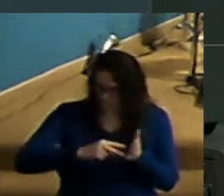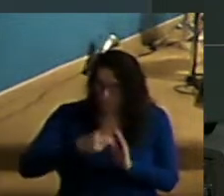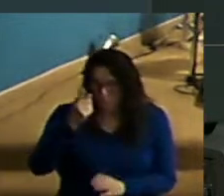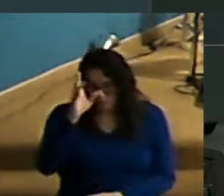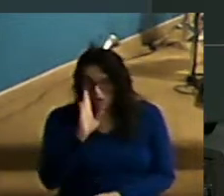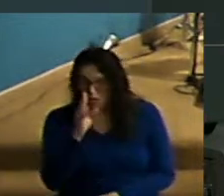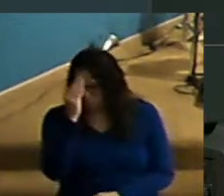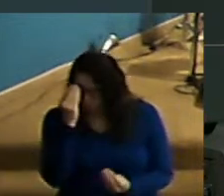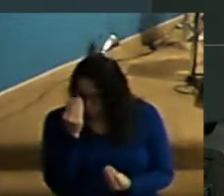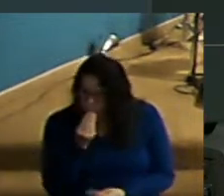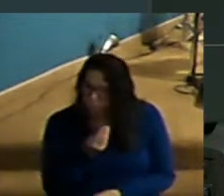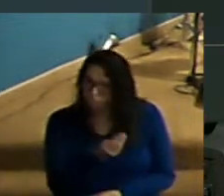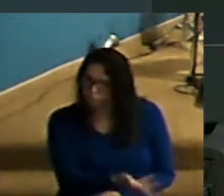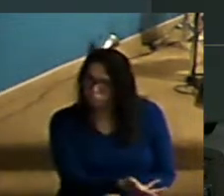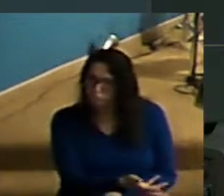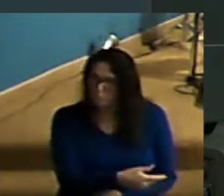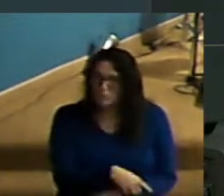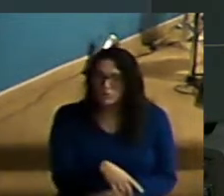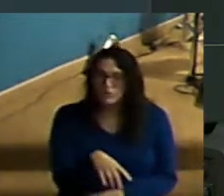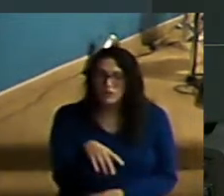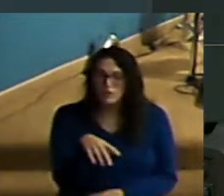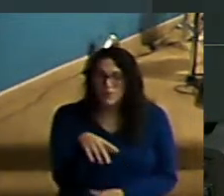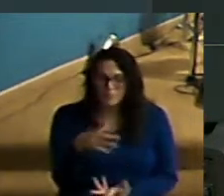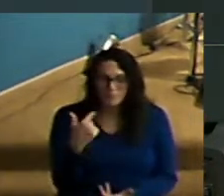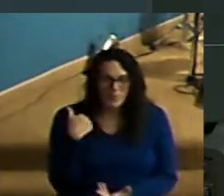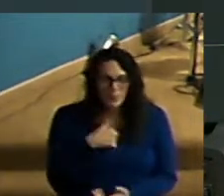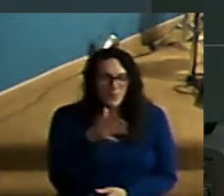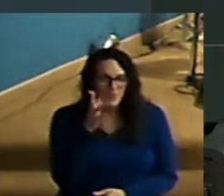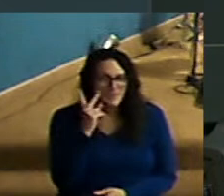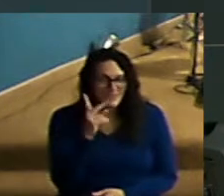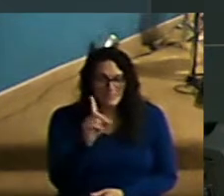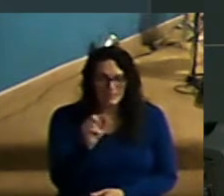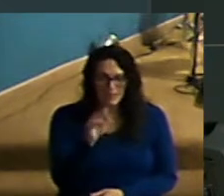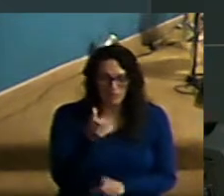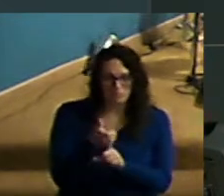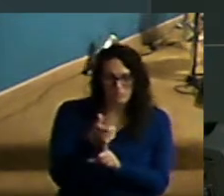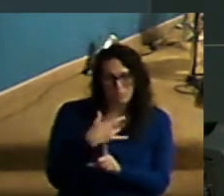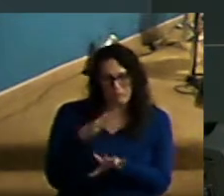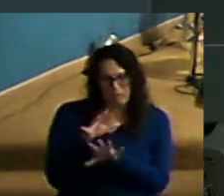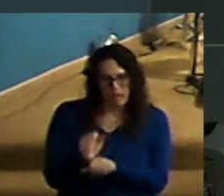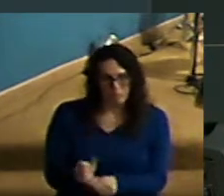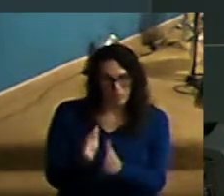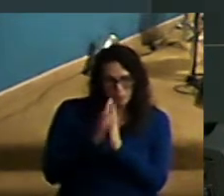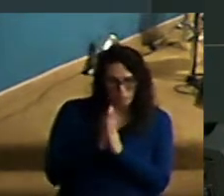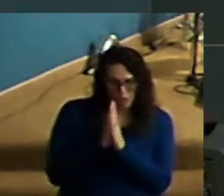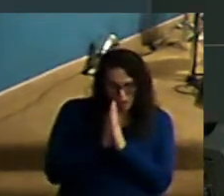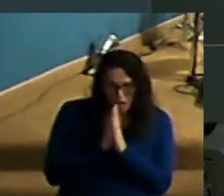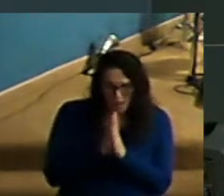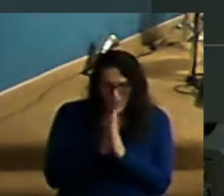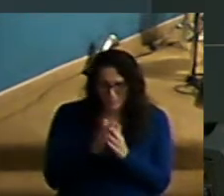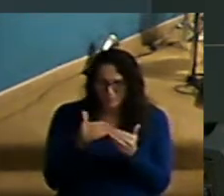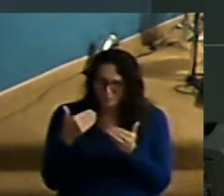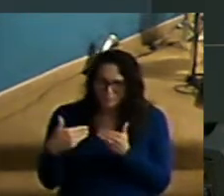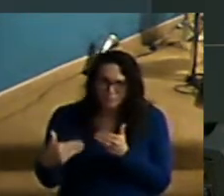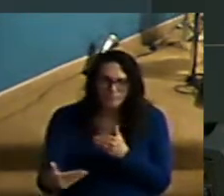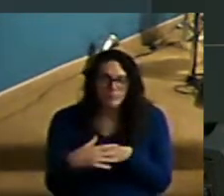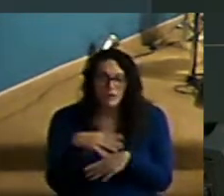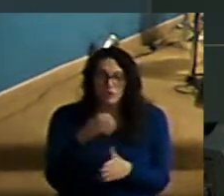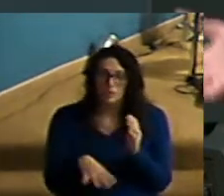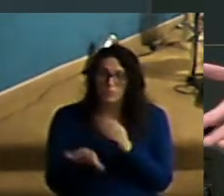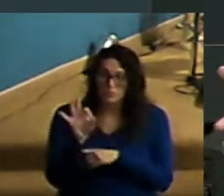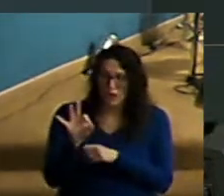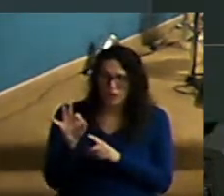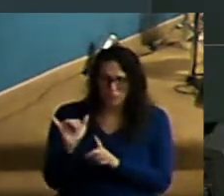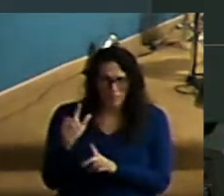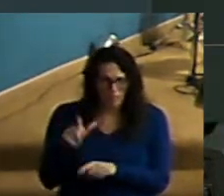Here in chapter 6, we're going to find out that Daniel had a habit of praying, was consistent modeling prayer. And then in chapter 9, it's